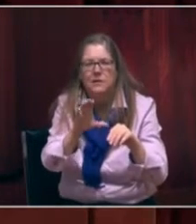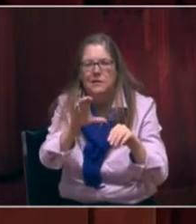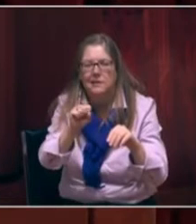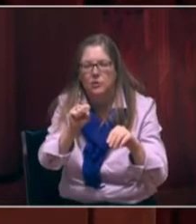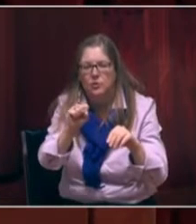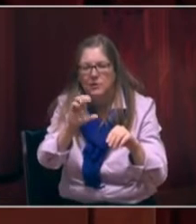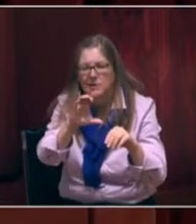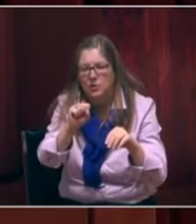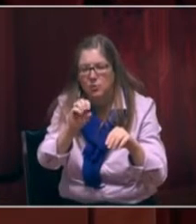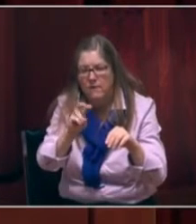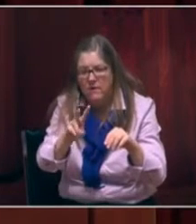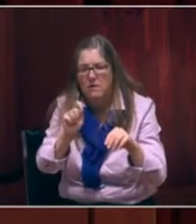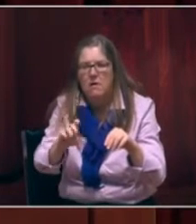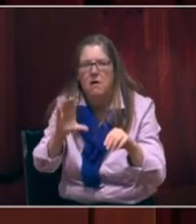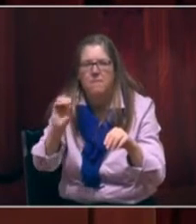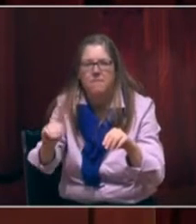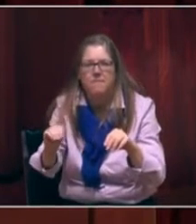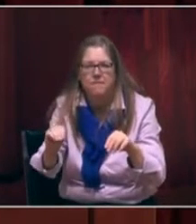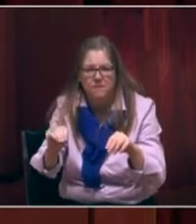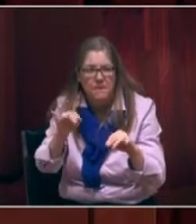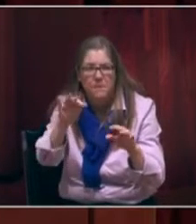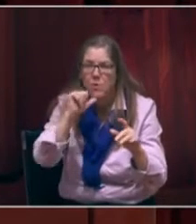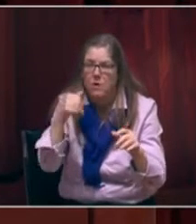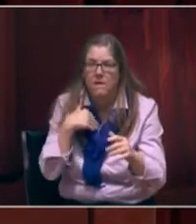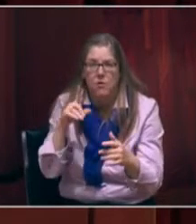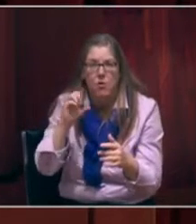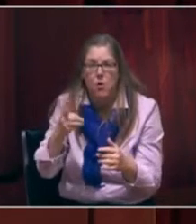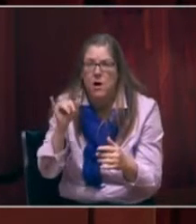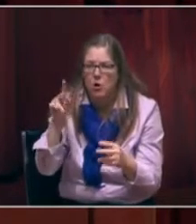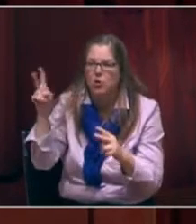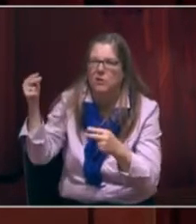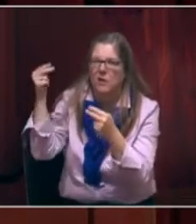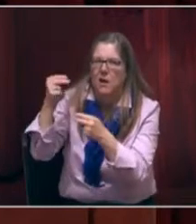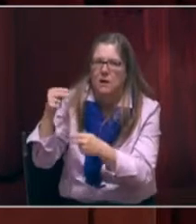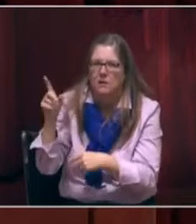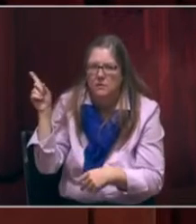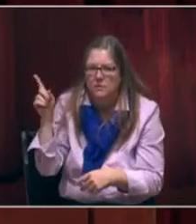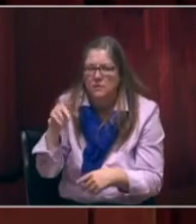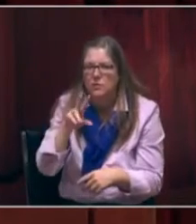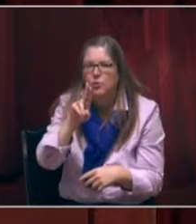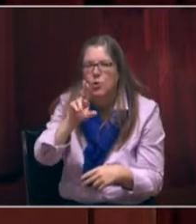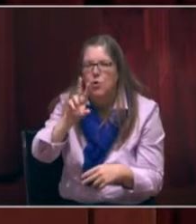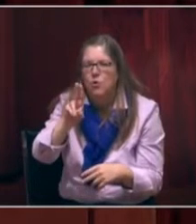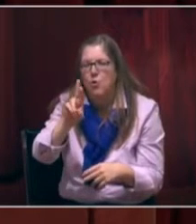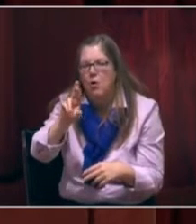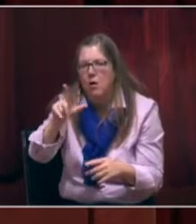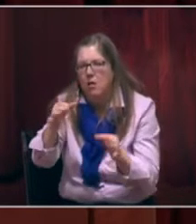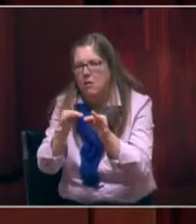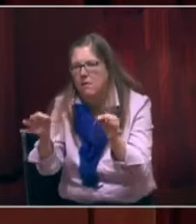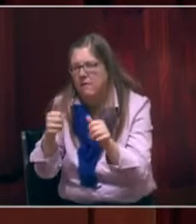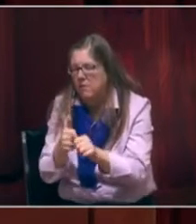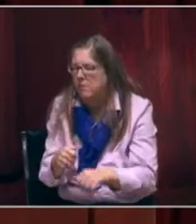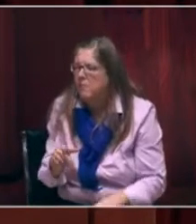nara.csod.com. If you're trying to log in, if you don't have a login, please look at the slides, use that other URL. Okay.